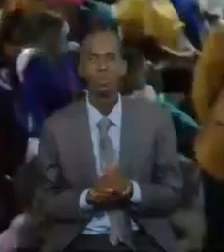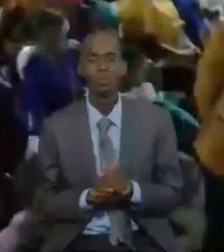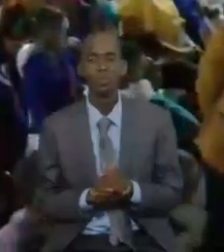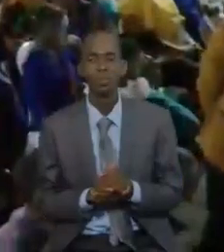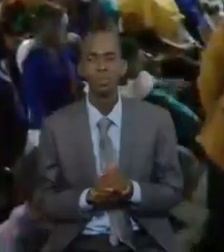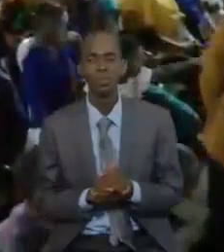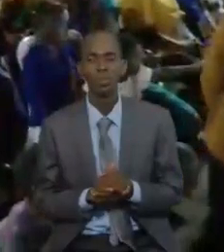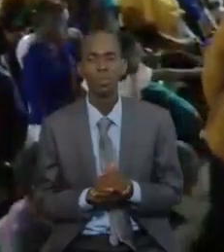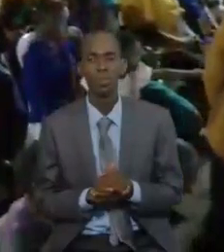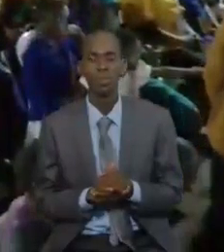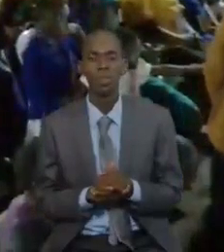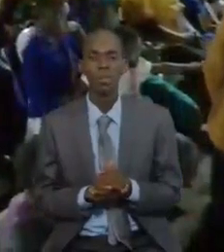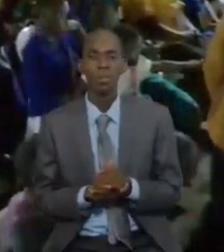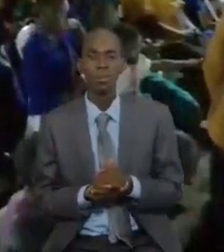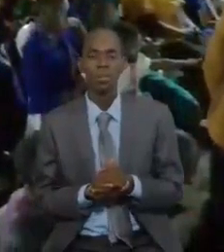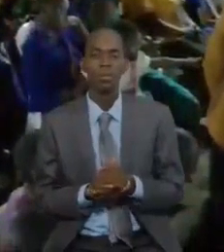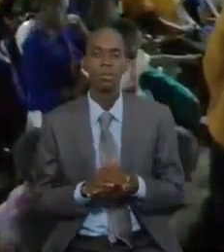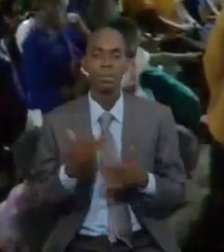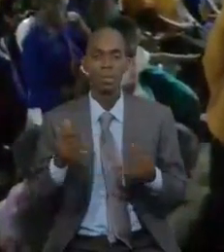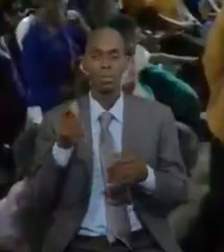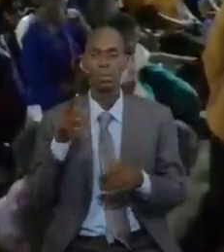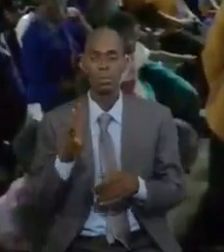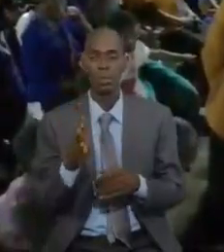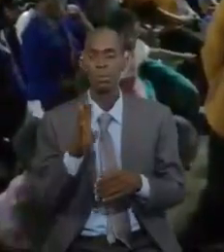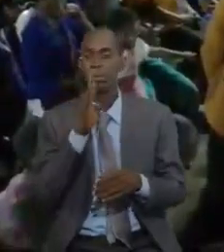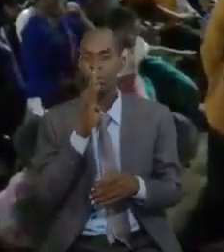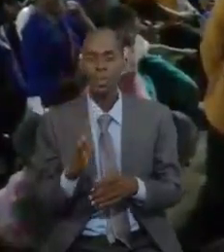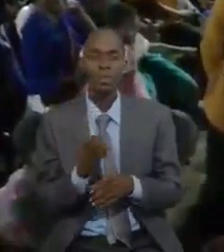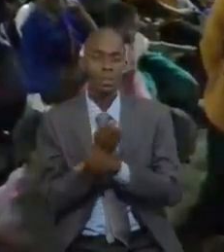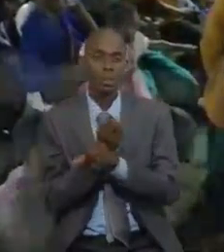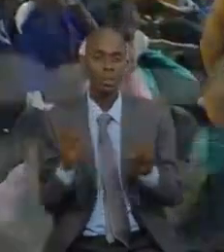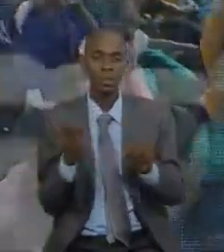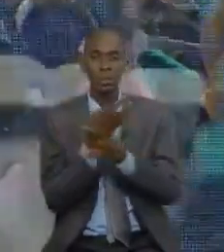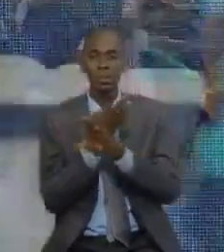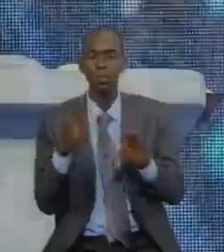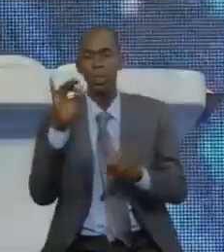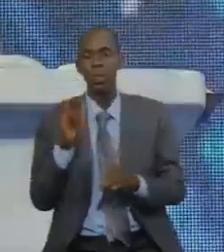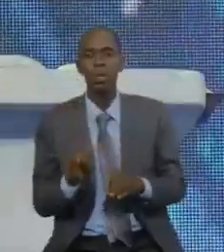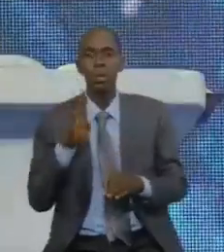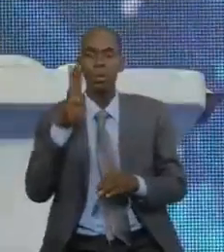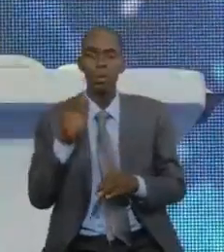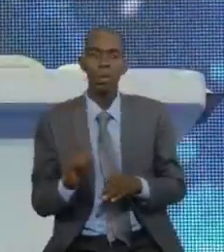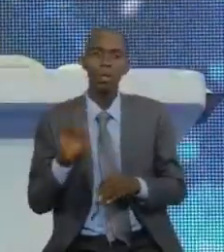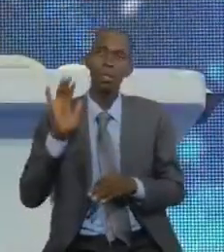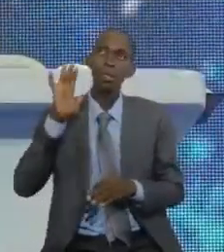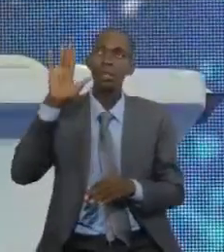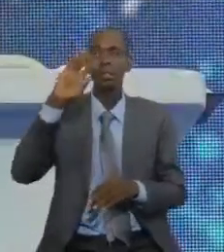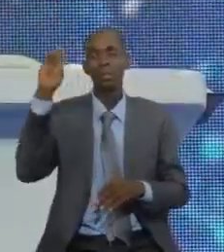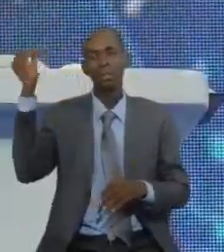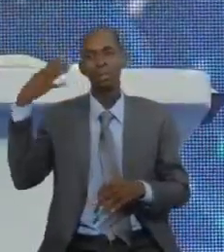But now in verse 24, it says, being justified freely by his grace.